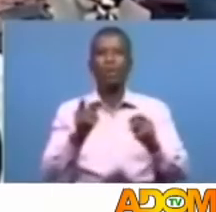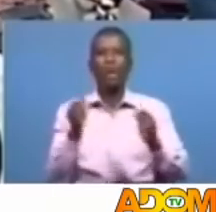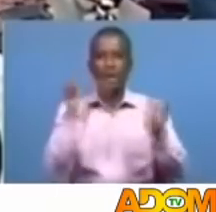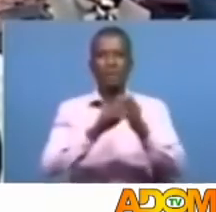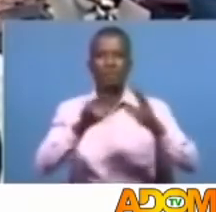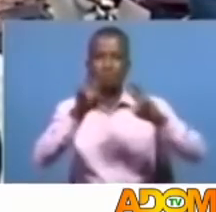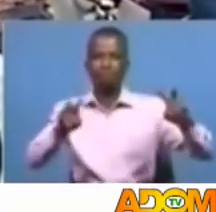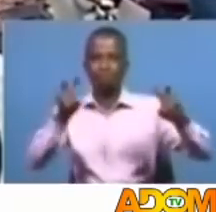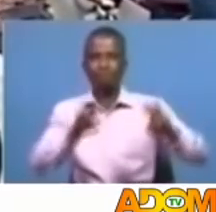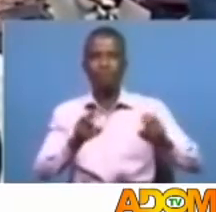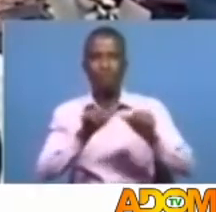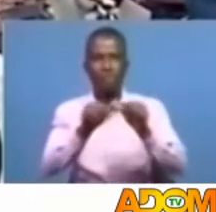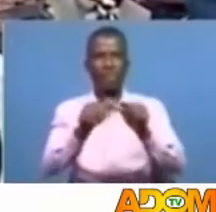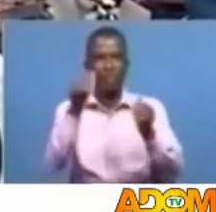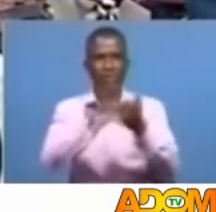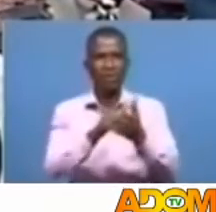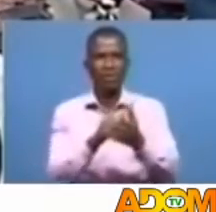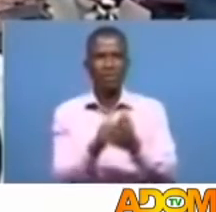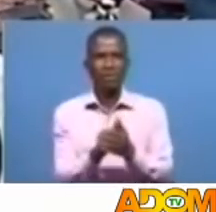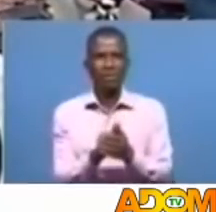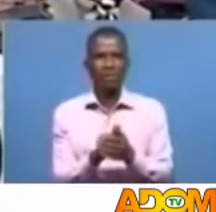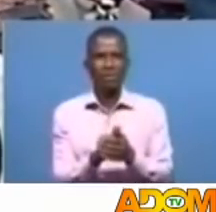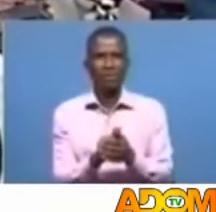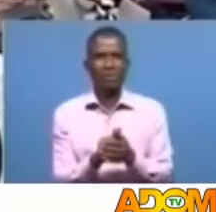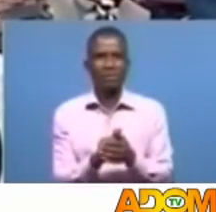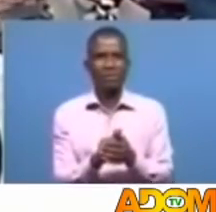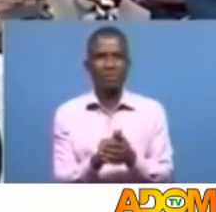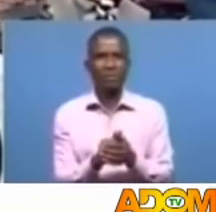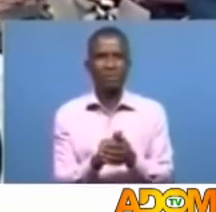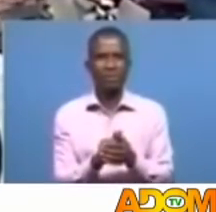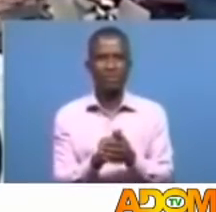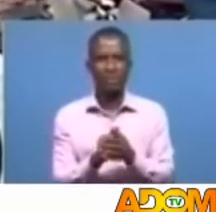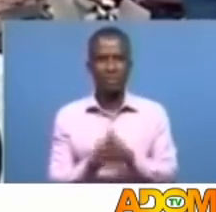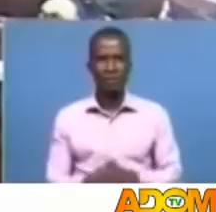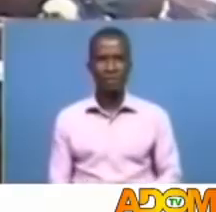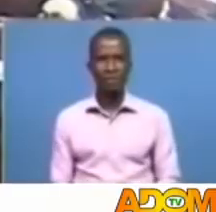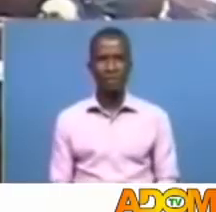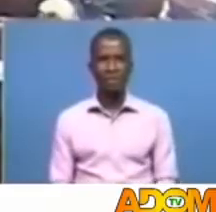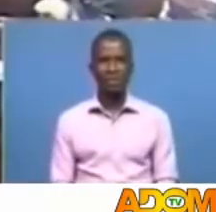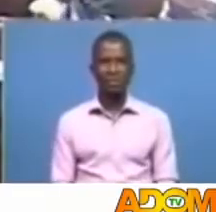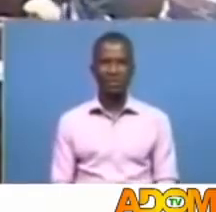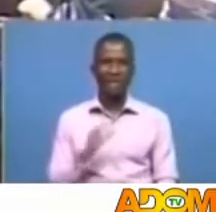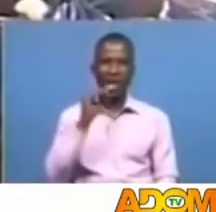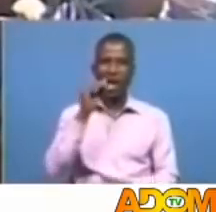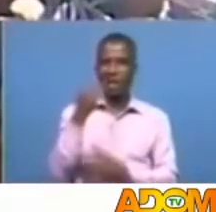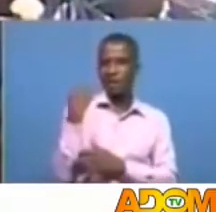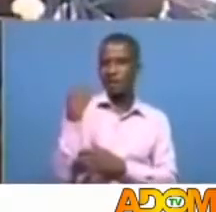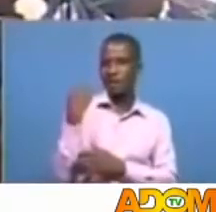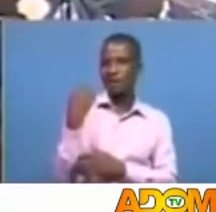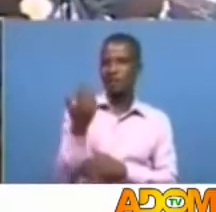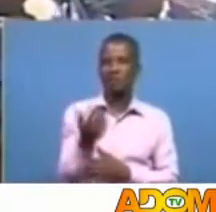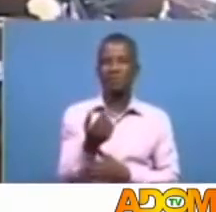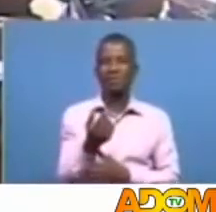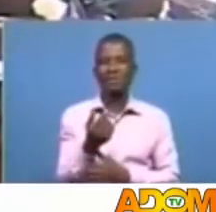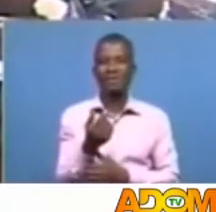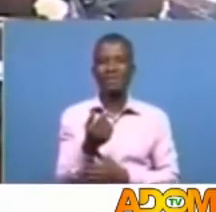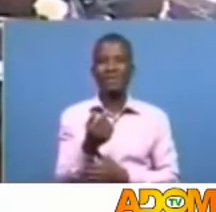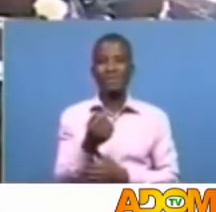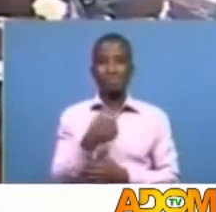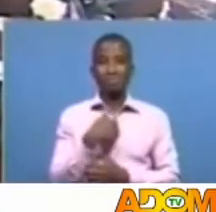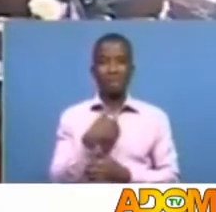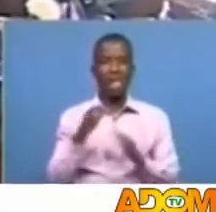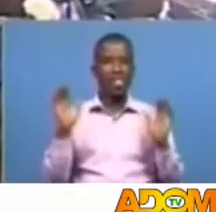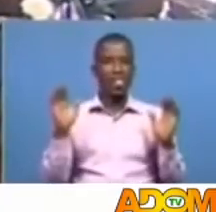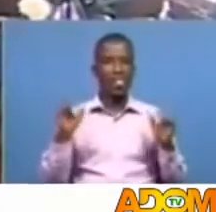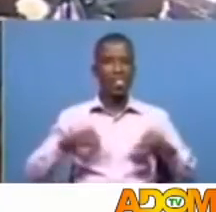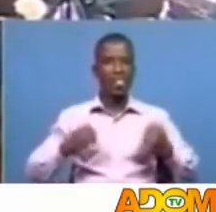I don't believe that that is a suggestion that your ladyship is making. I don't think I've said any such thing. Yes, so but it just